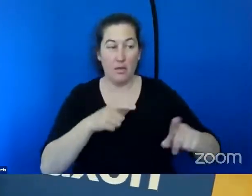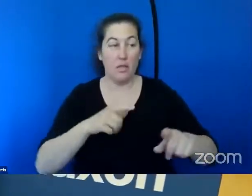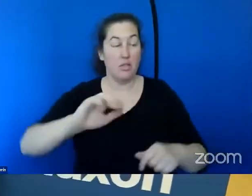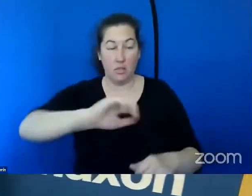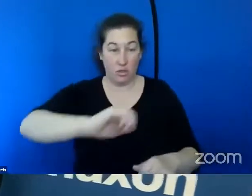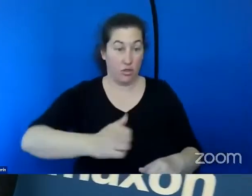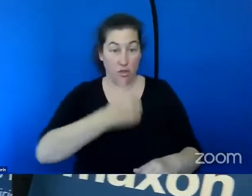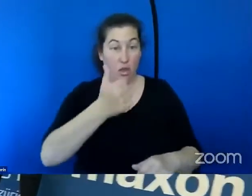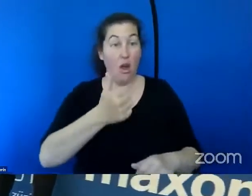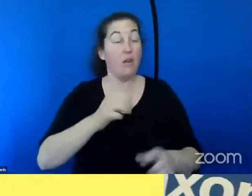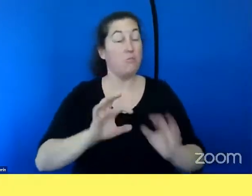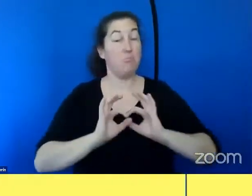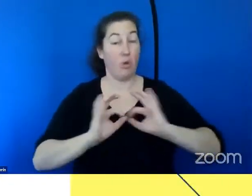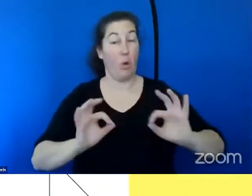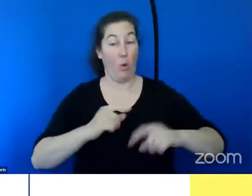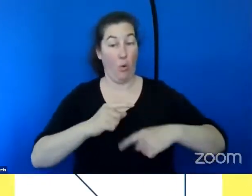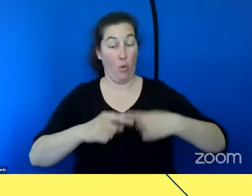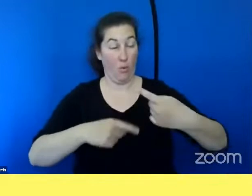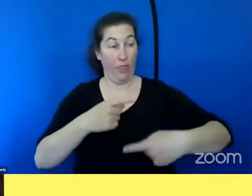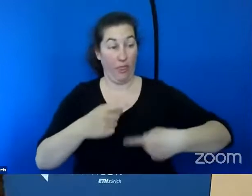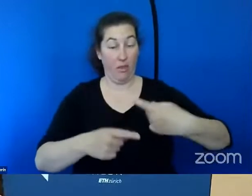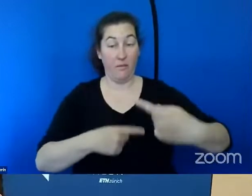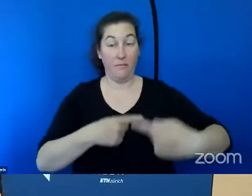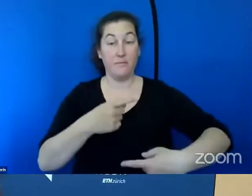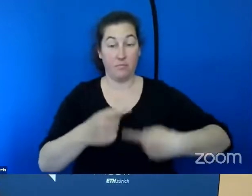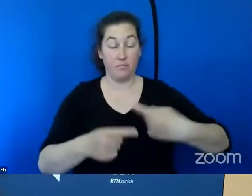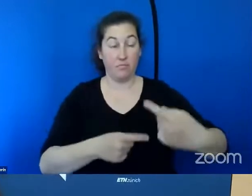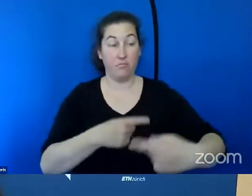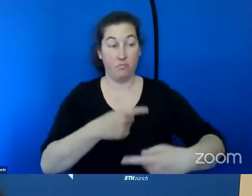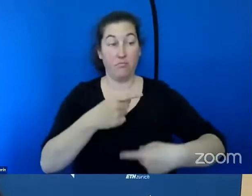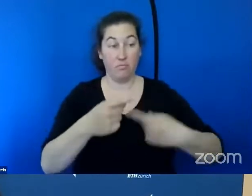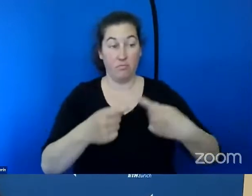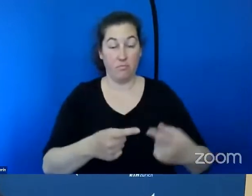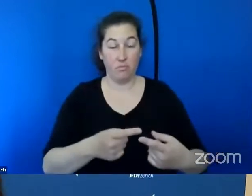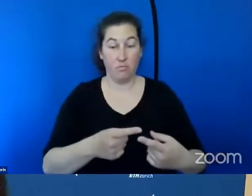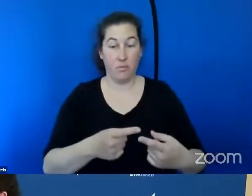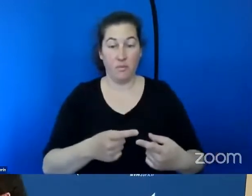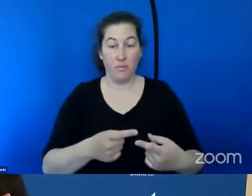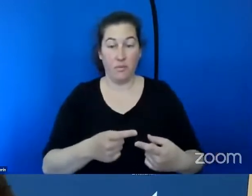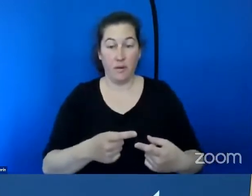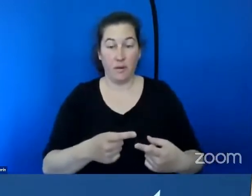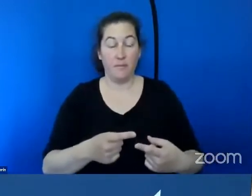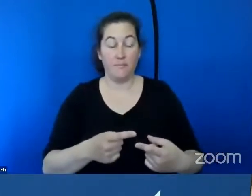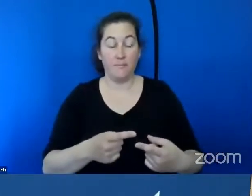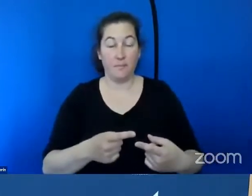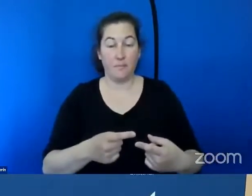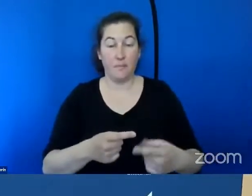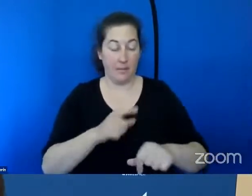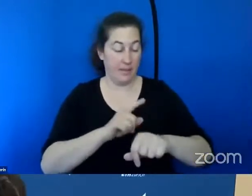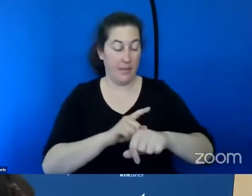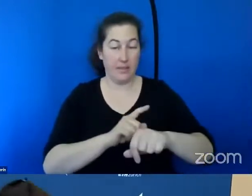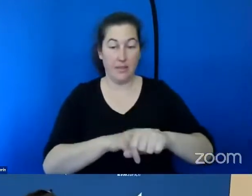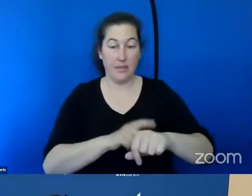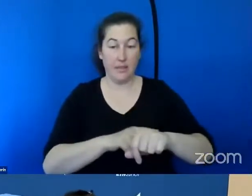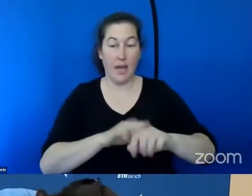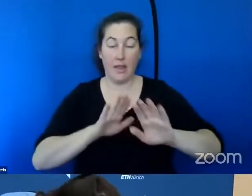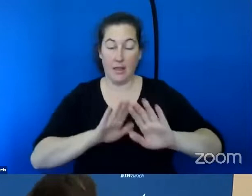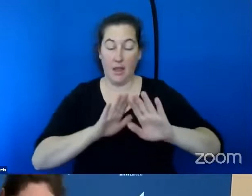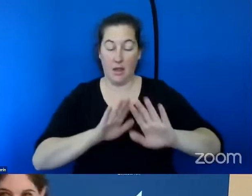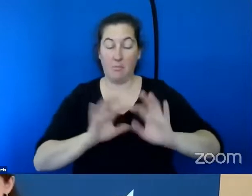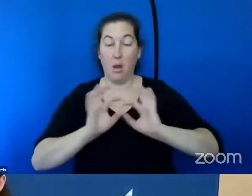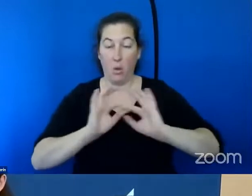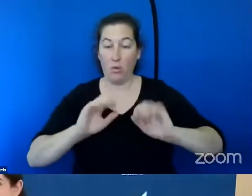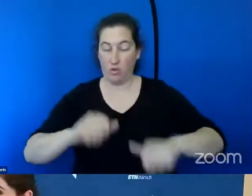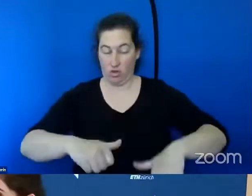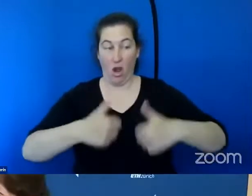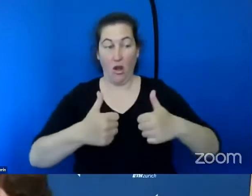went horribly wrong with the Lego. Yes, we had the chance to observe him also in the training, and I think he improved since then. So he